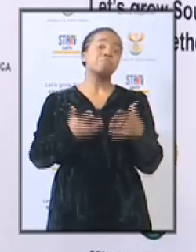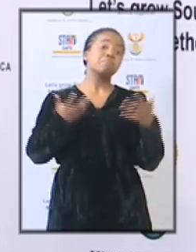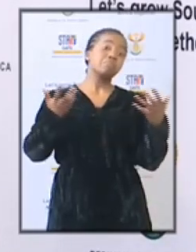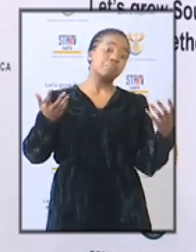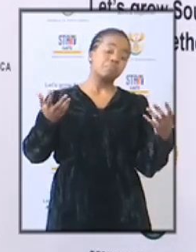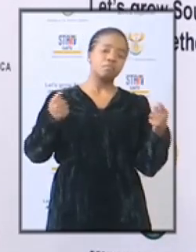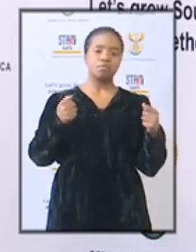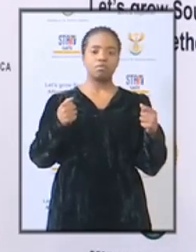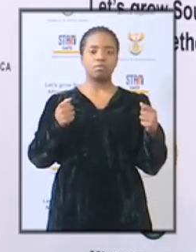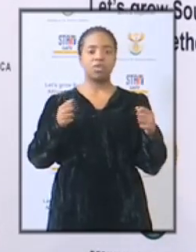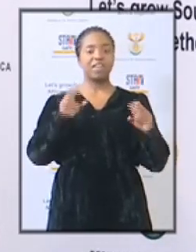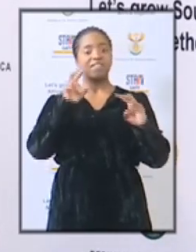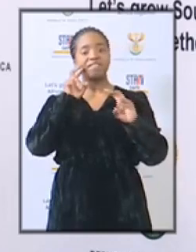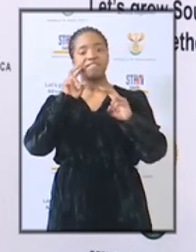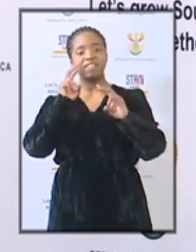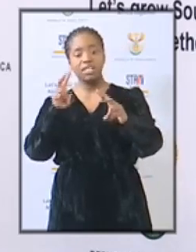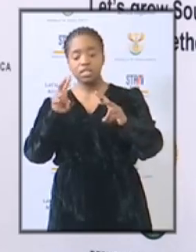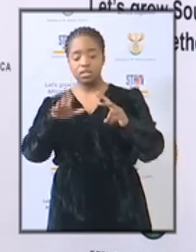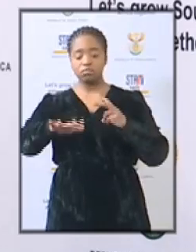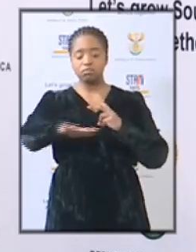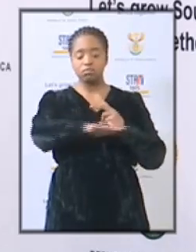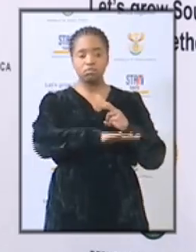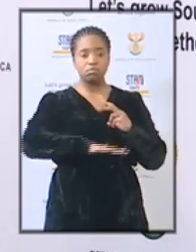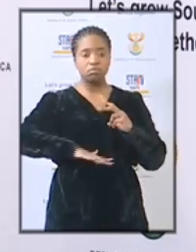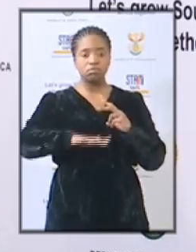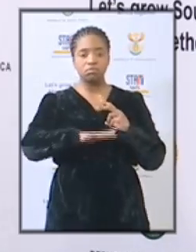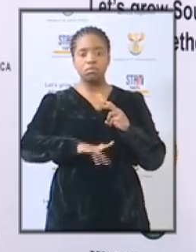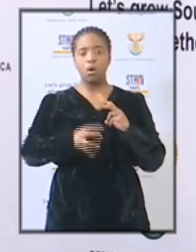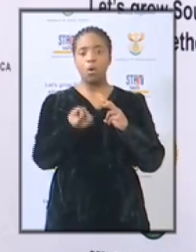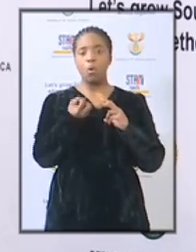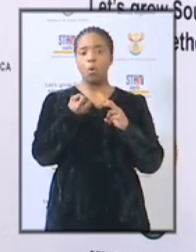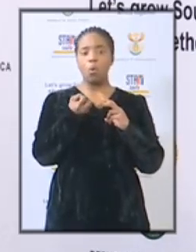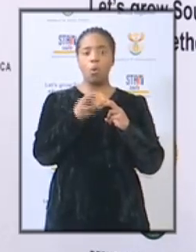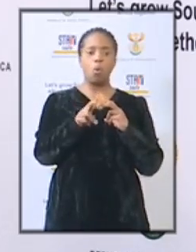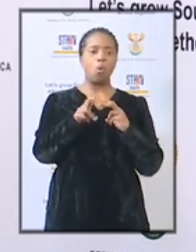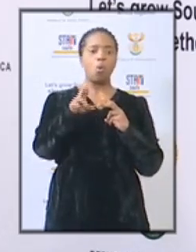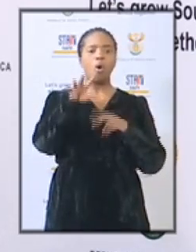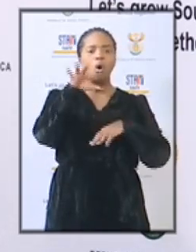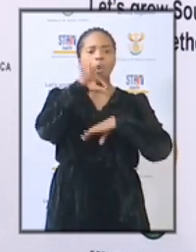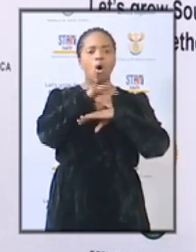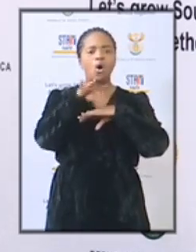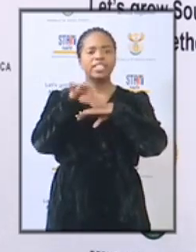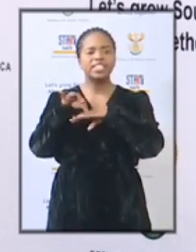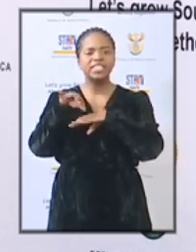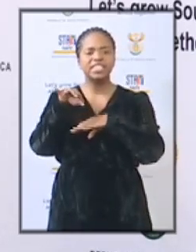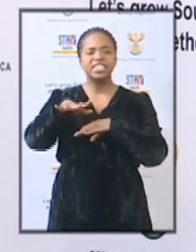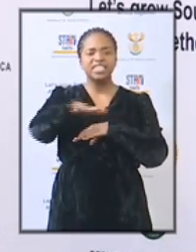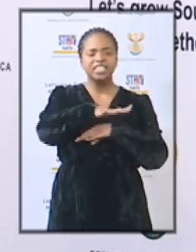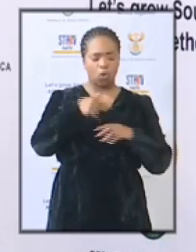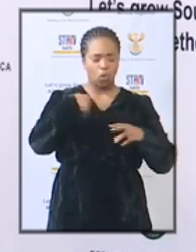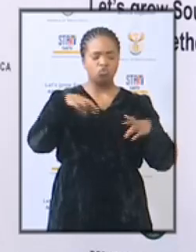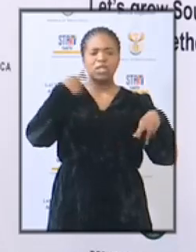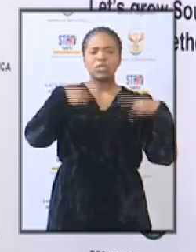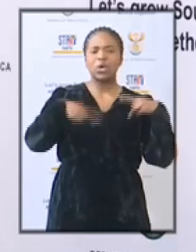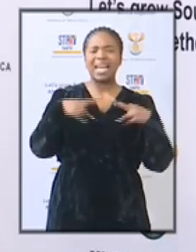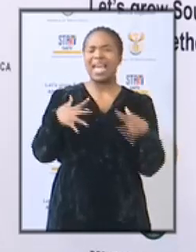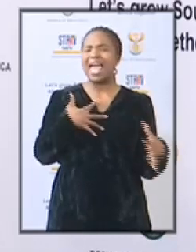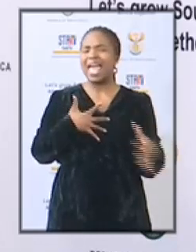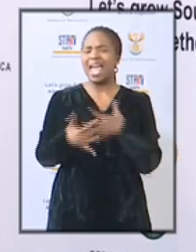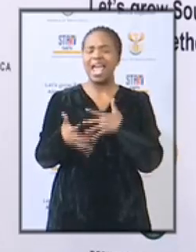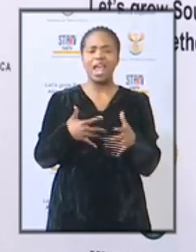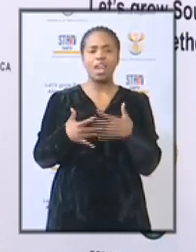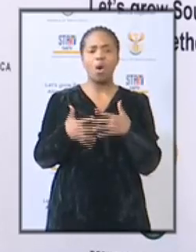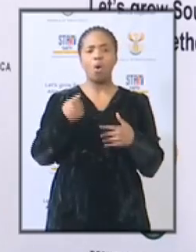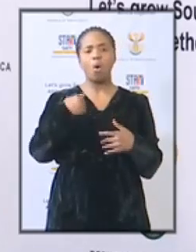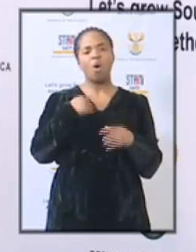whether it is a visit to the local botanical garden, to a restaurant, or an